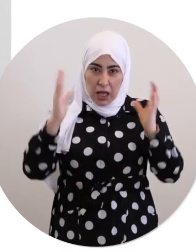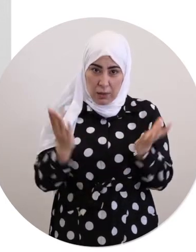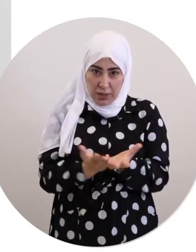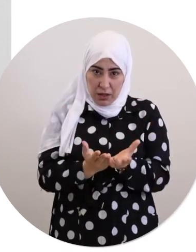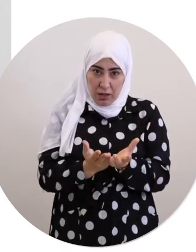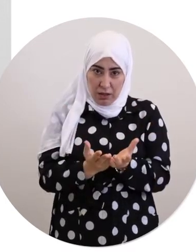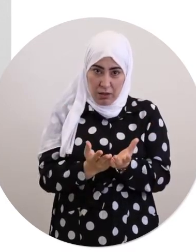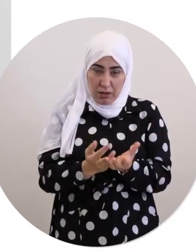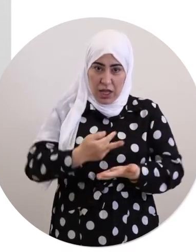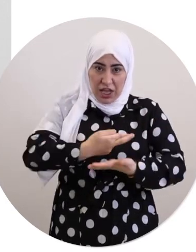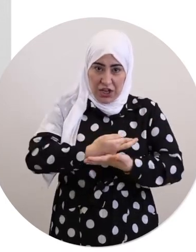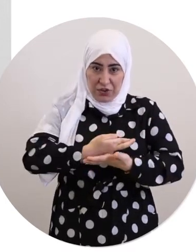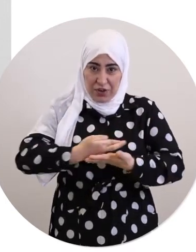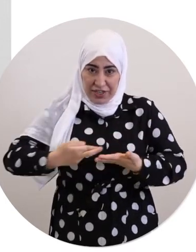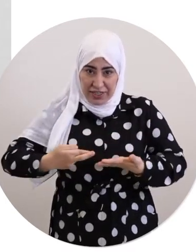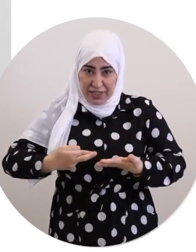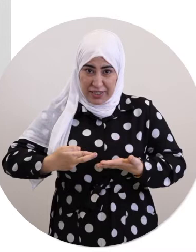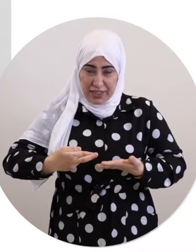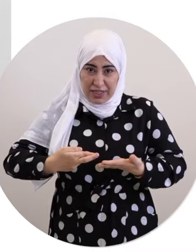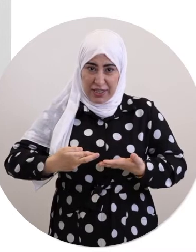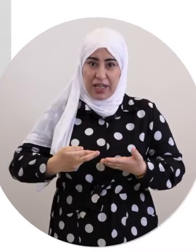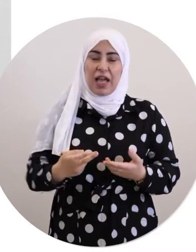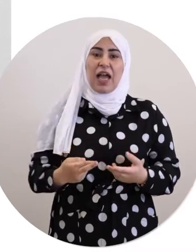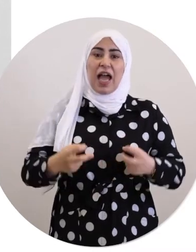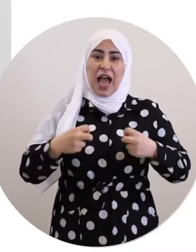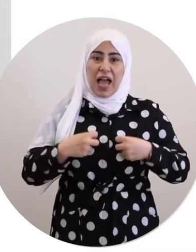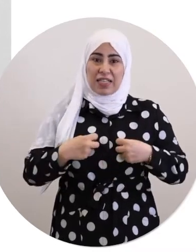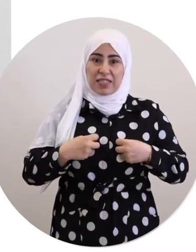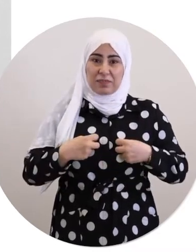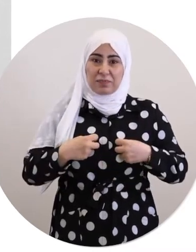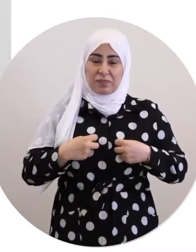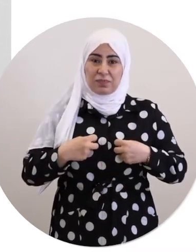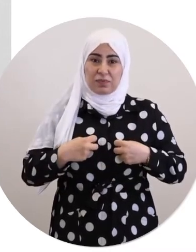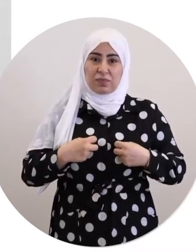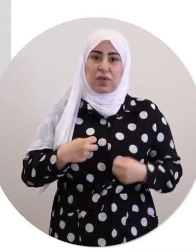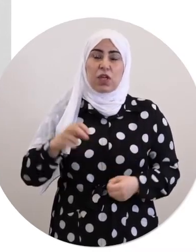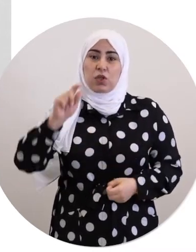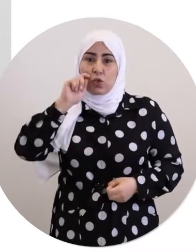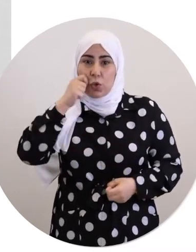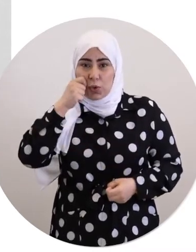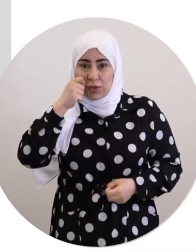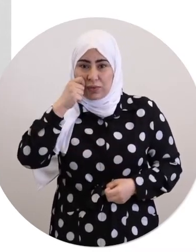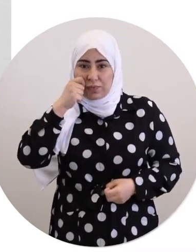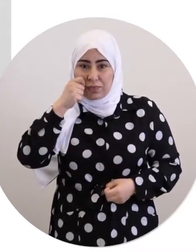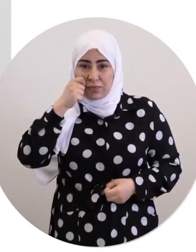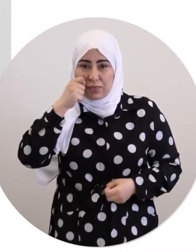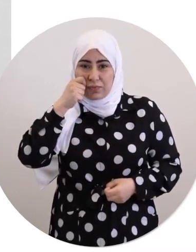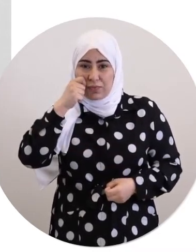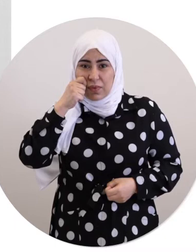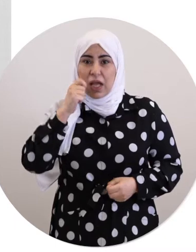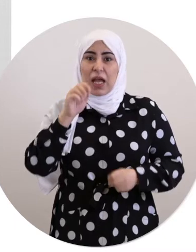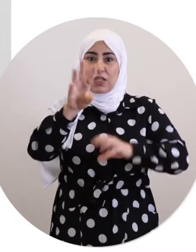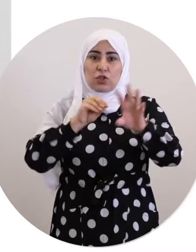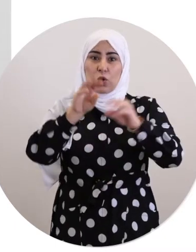story to narrate. What's narrate? Narrate is when you have a story and you're giving a spoken or written account